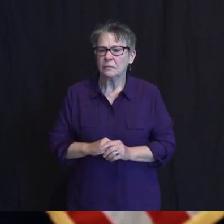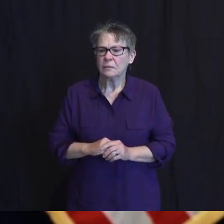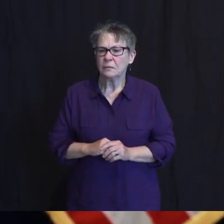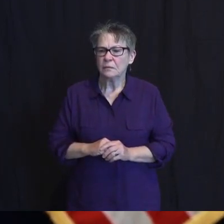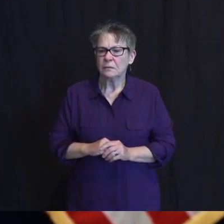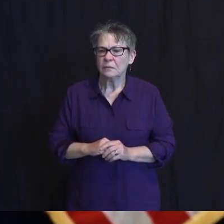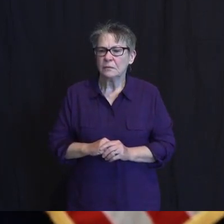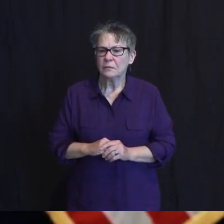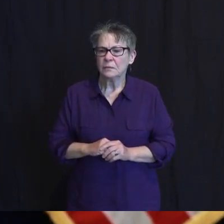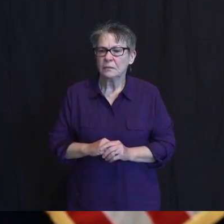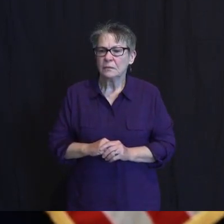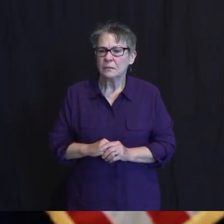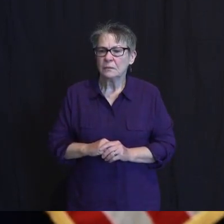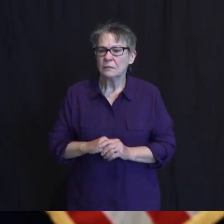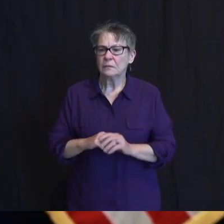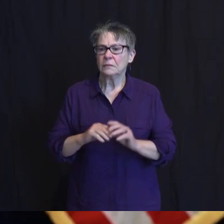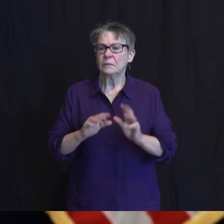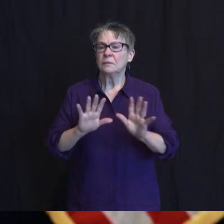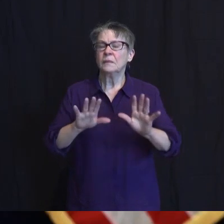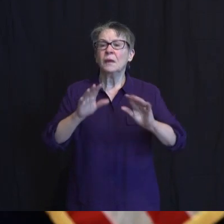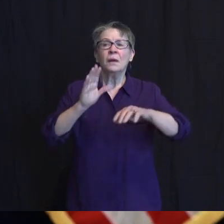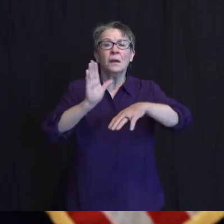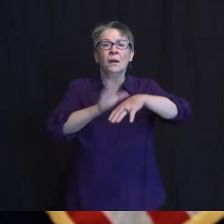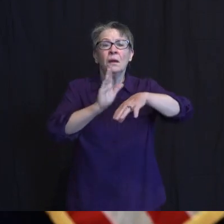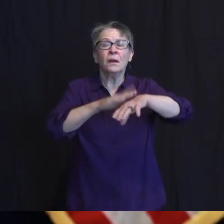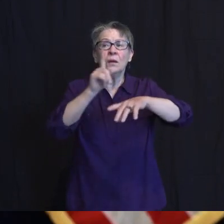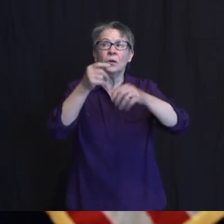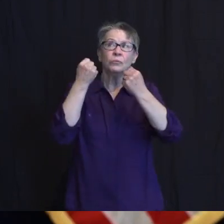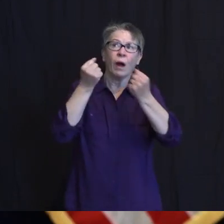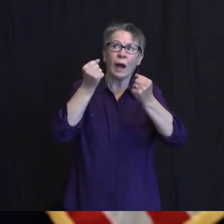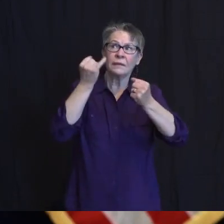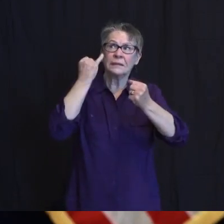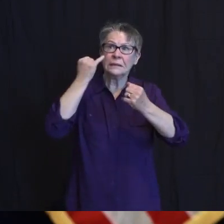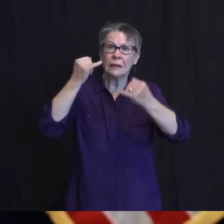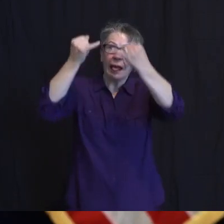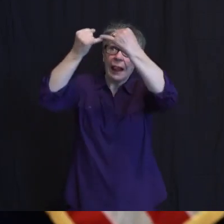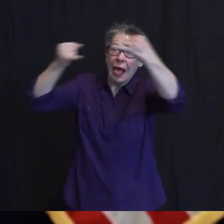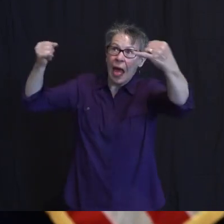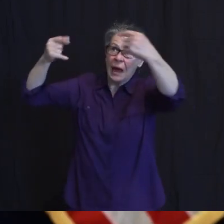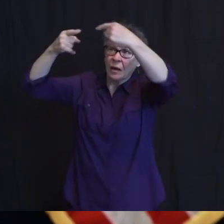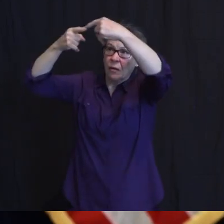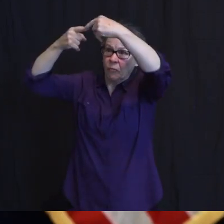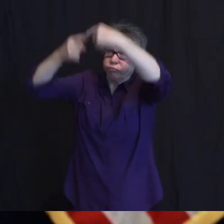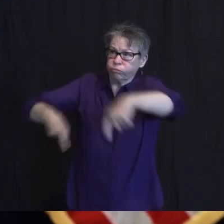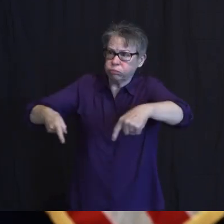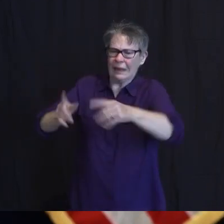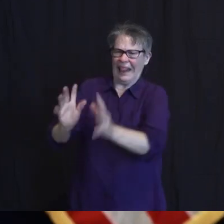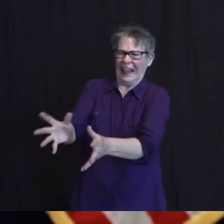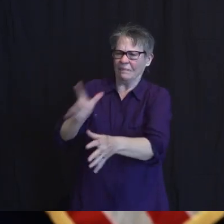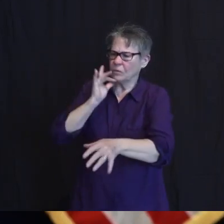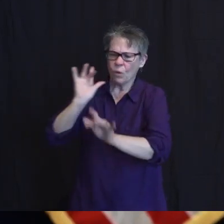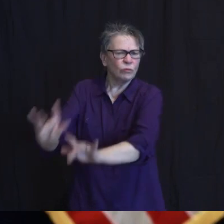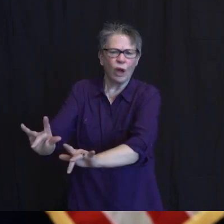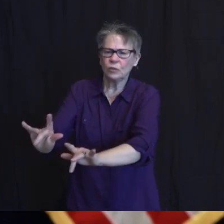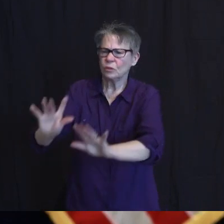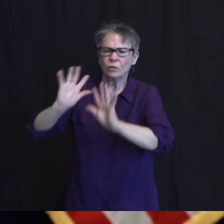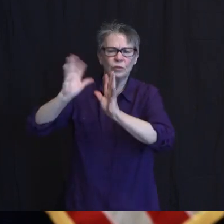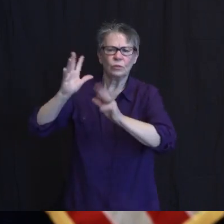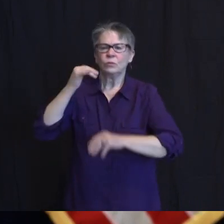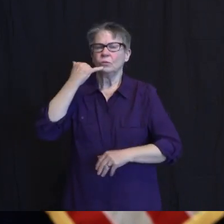Call it in to your utility provider. If your power goes out, don't assume your neighbor called it in. You please call it in